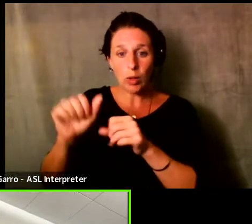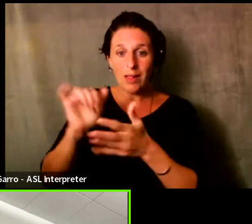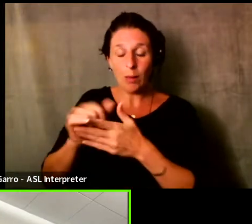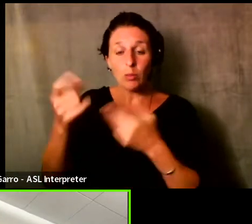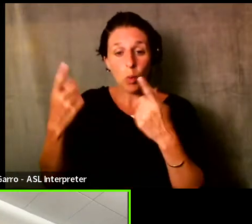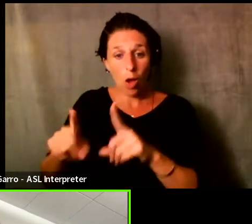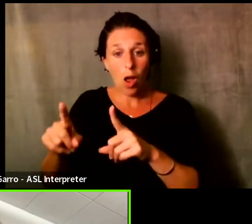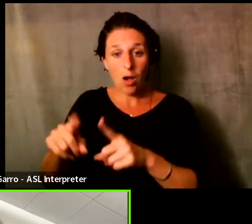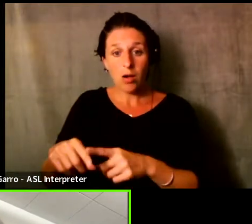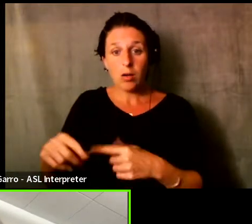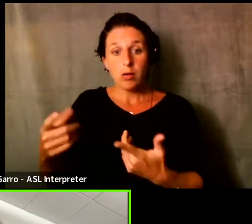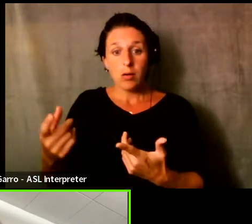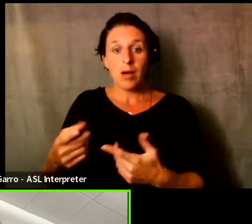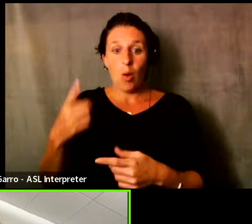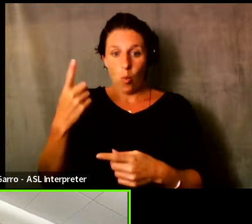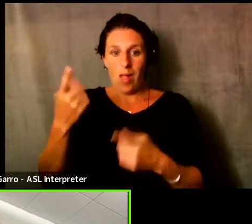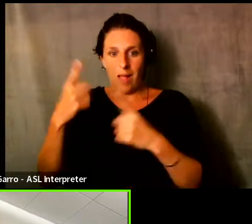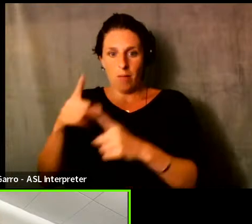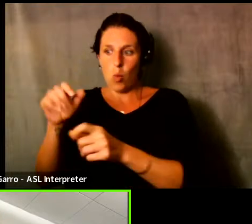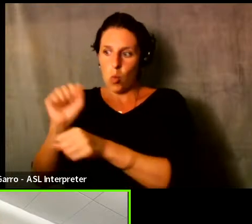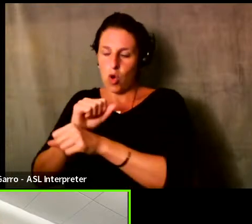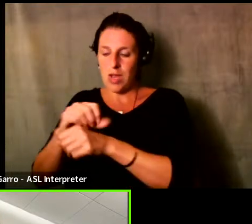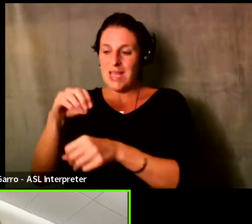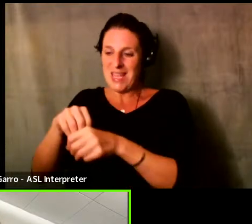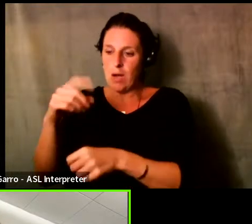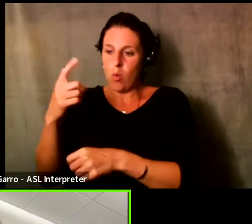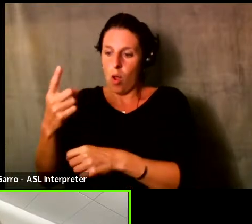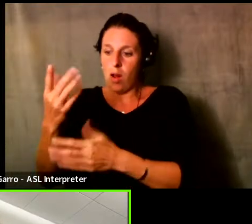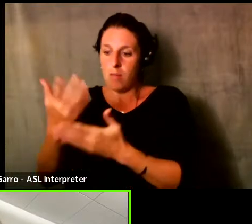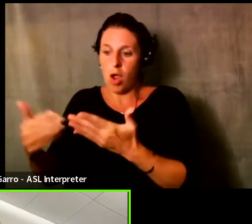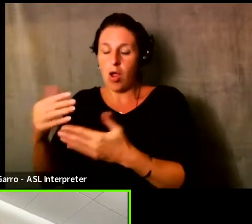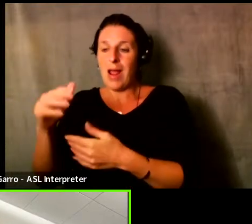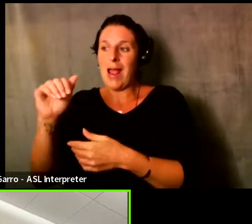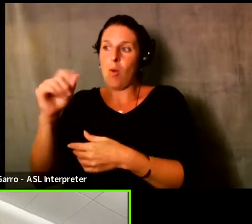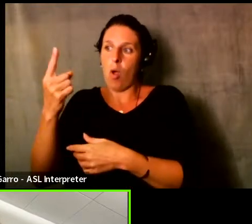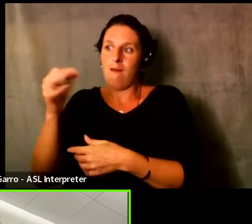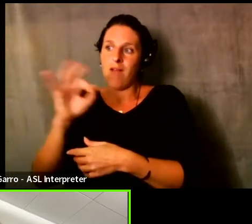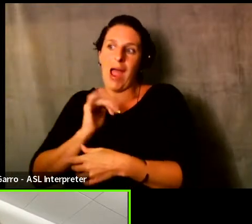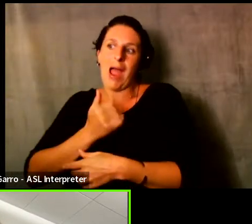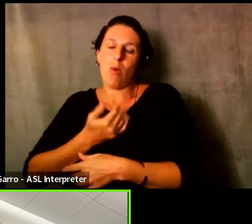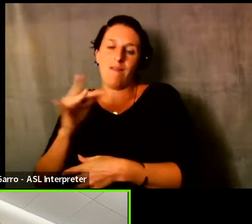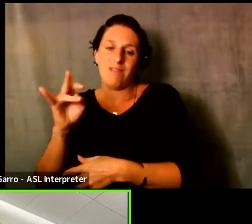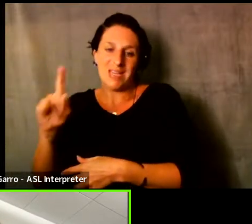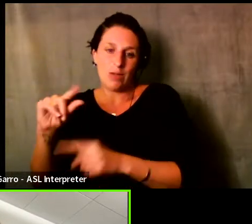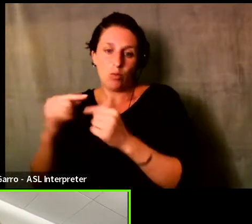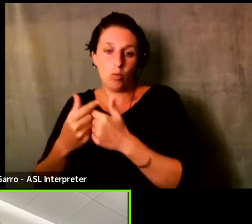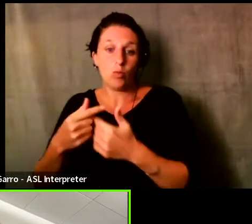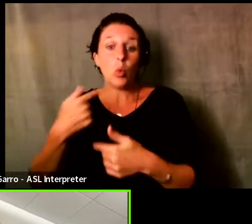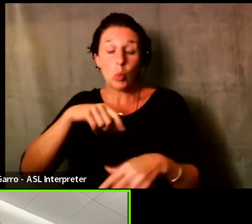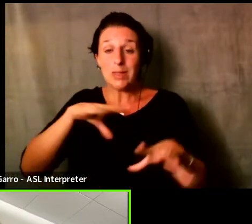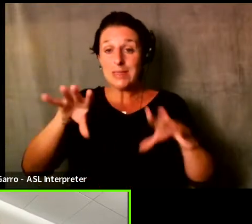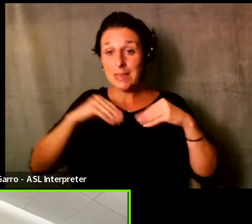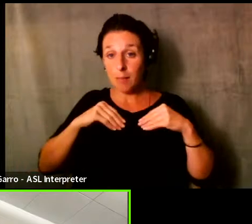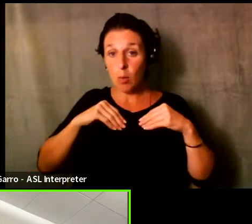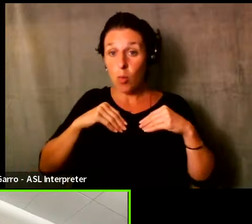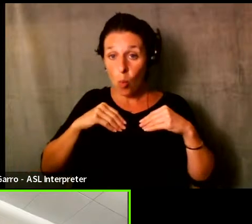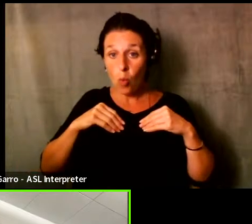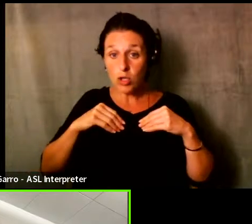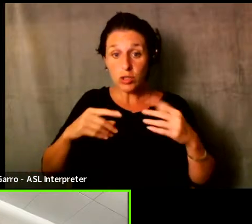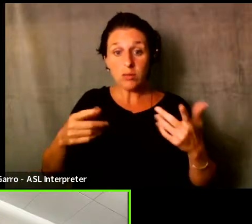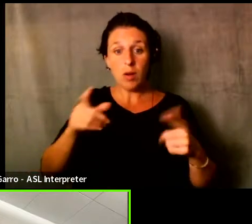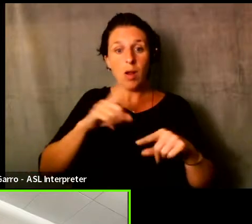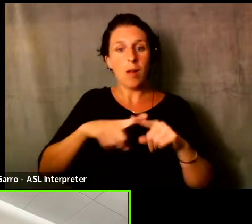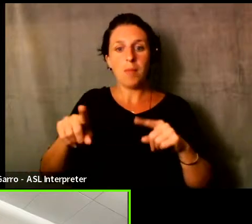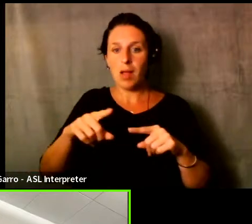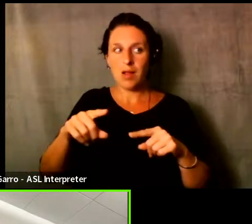and one of our affinity groups. And I think it's critical. We're taking ownership, which I think is great. And I think it's a start, but I don't think it's time